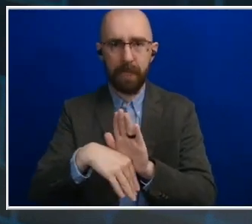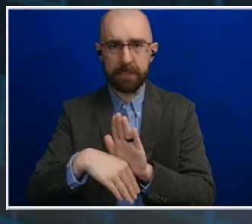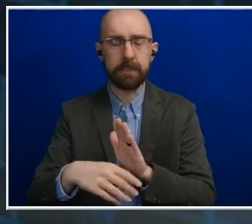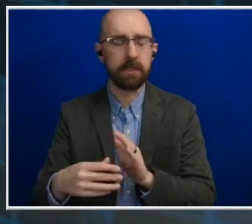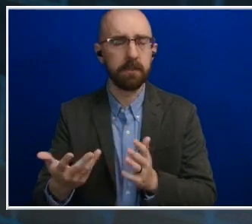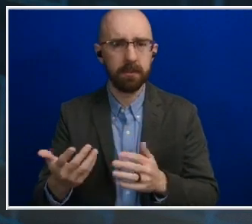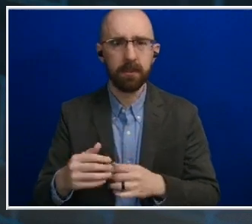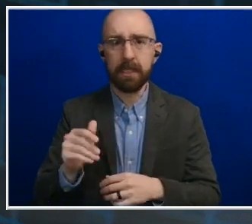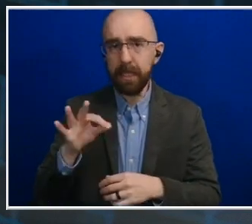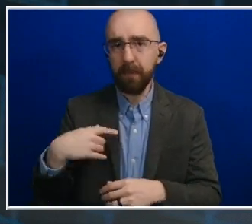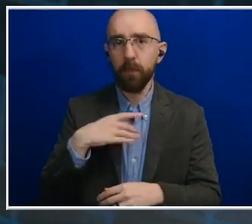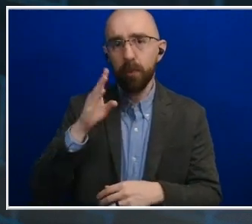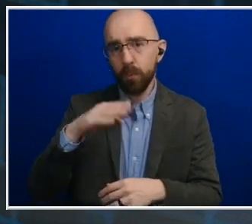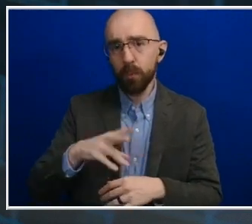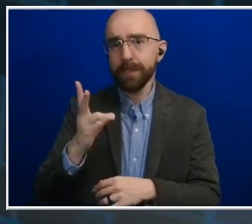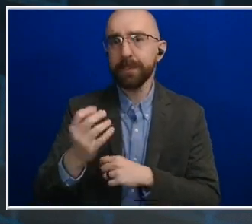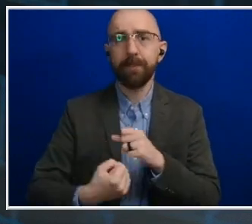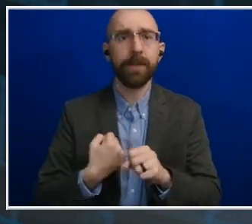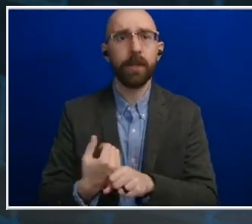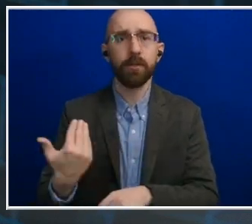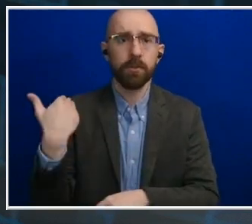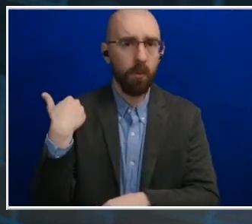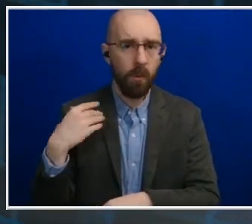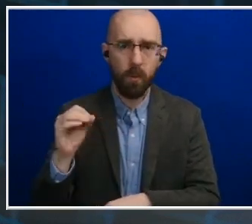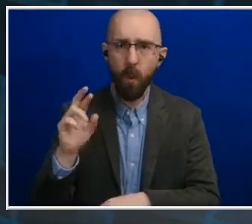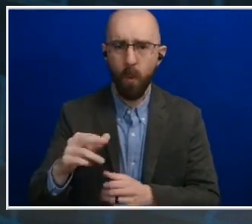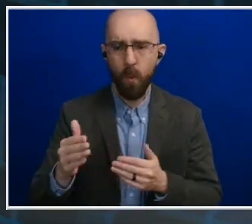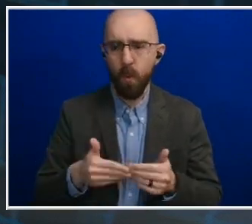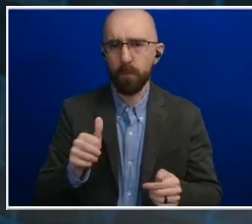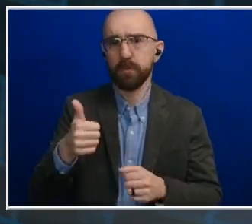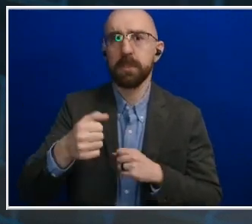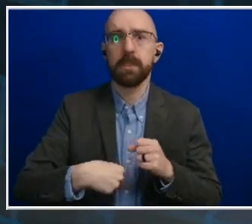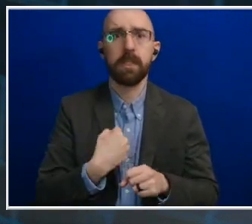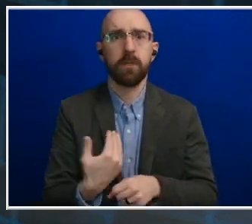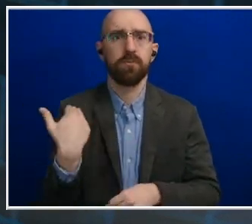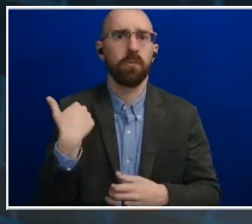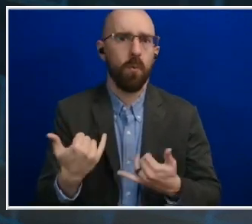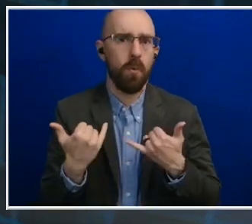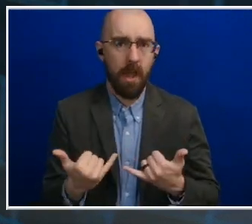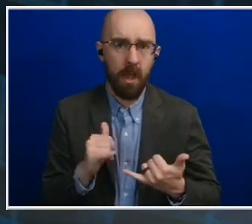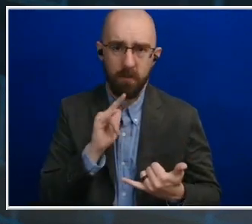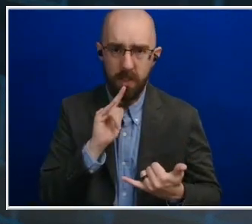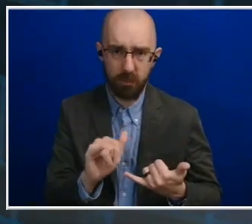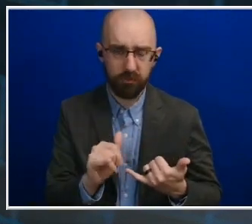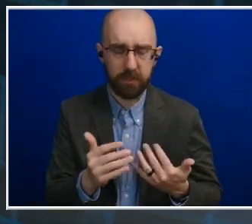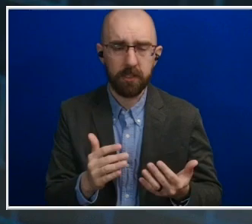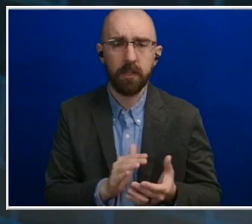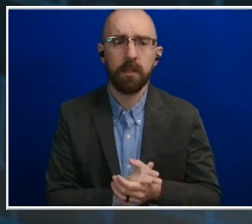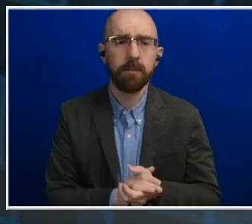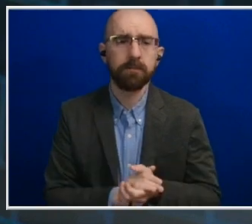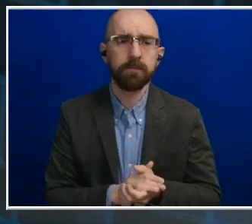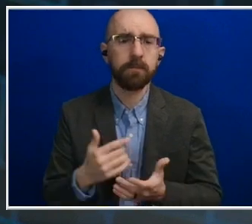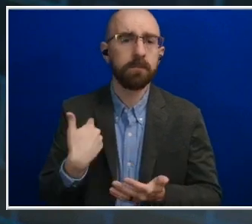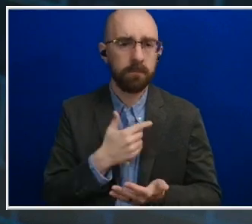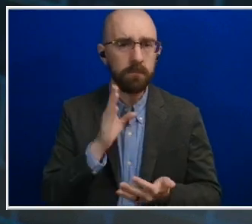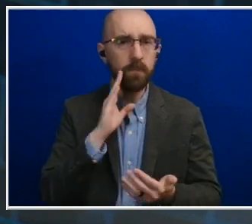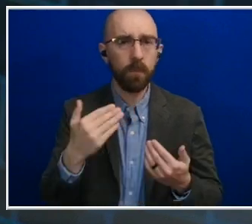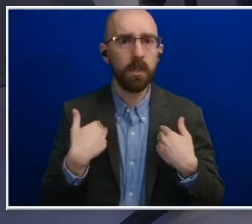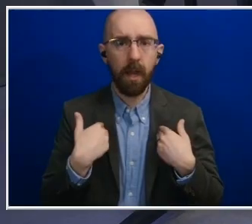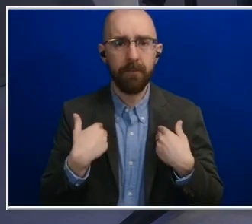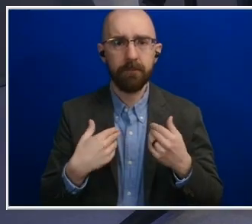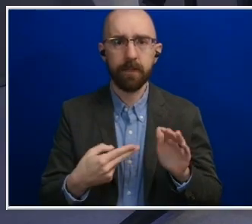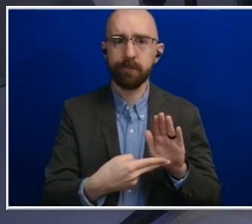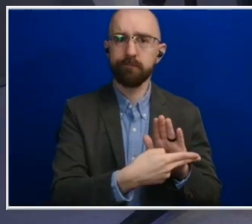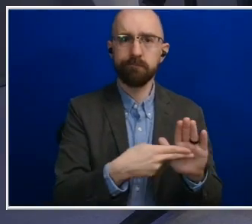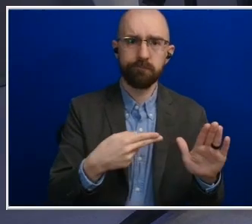years ago, or almost a decade ago now, actually, we would have had a diagnosis a lot sooner.